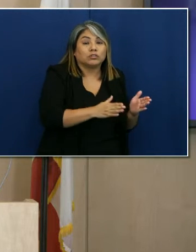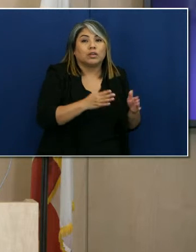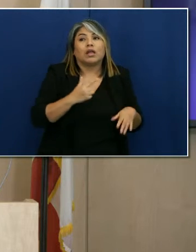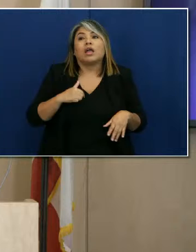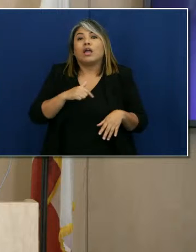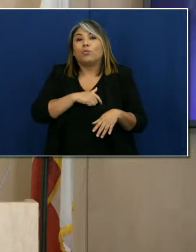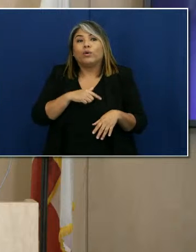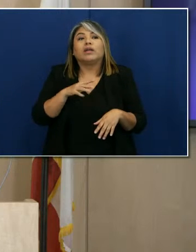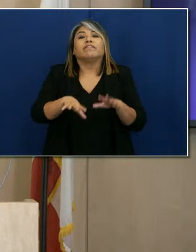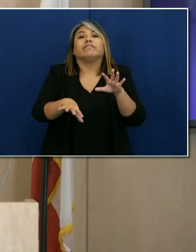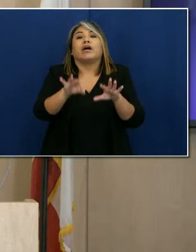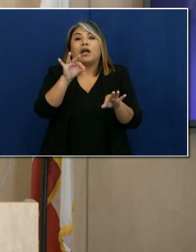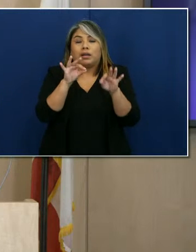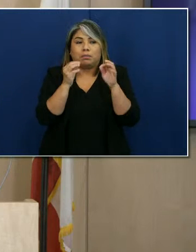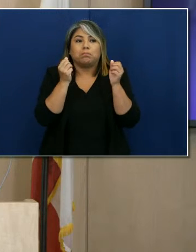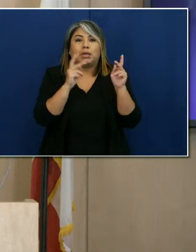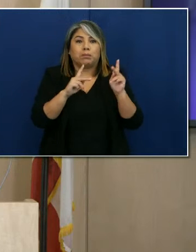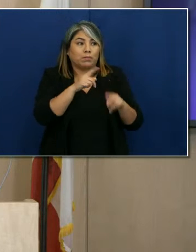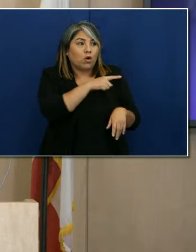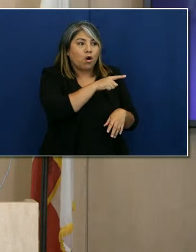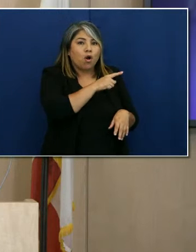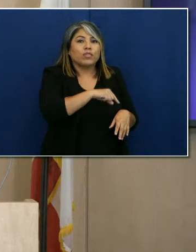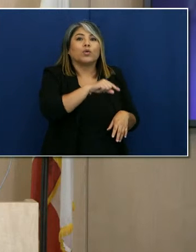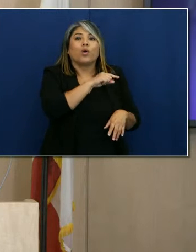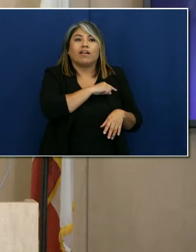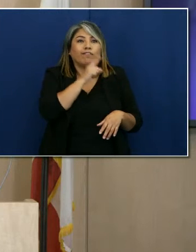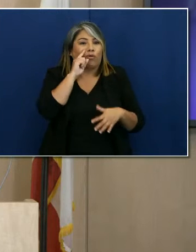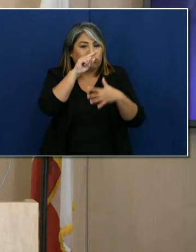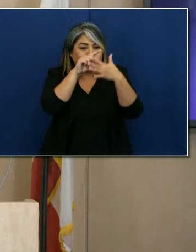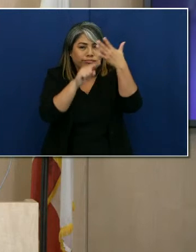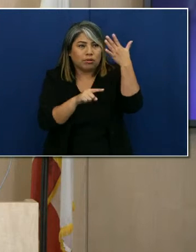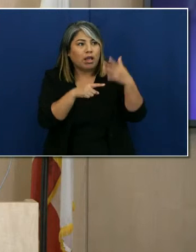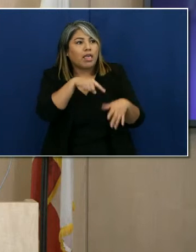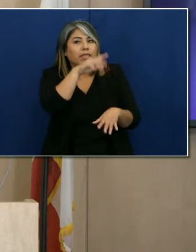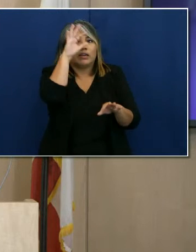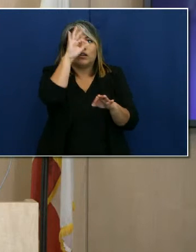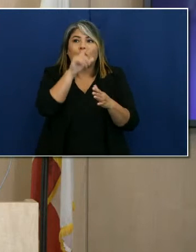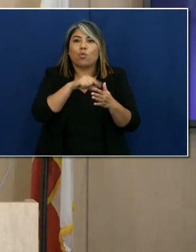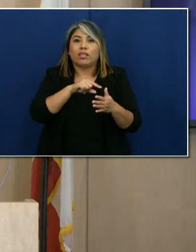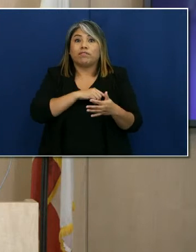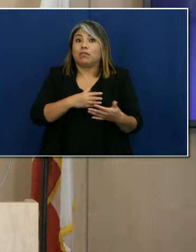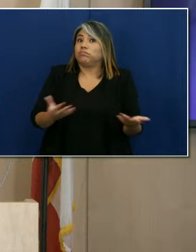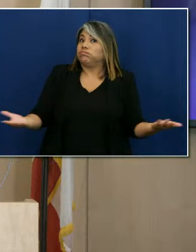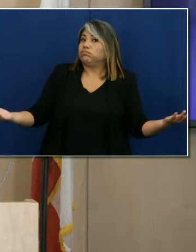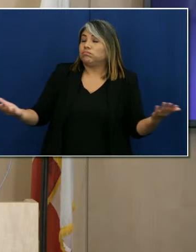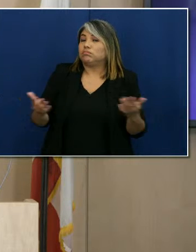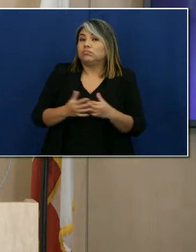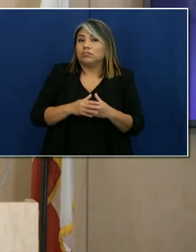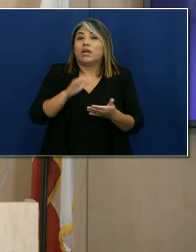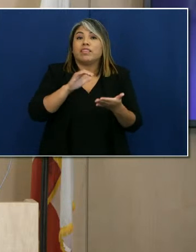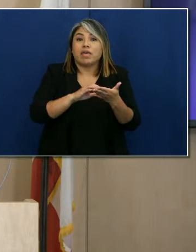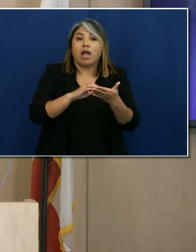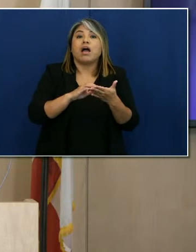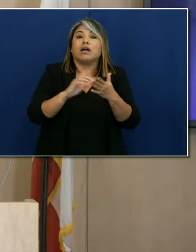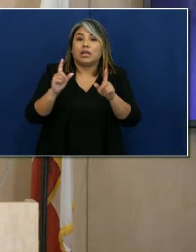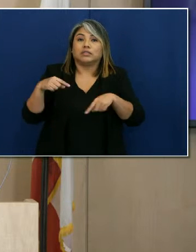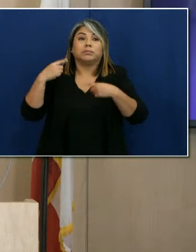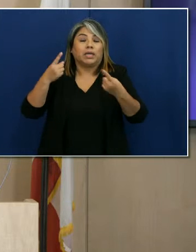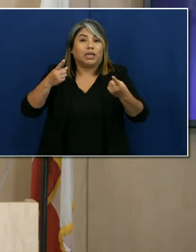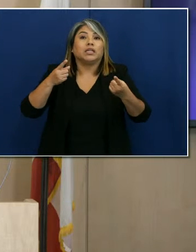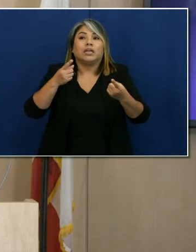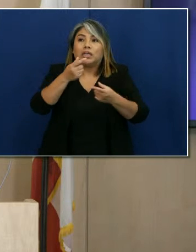finding that many of these individuals do, in fact, qualify for a lot of things that they didn't know that they qualified for. And that has been